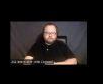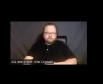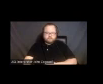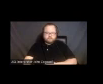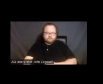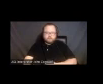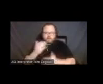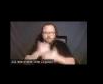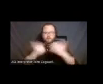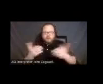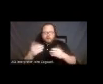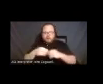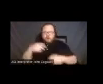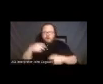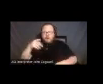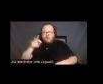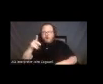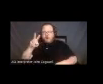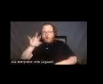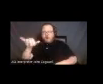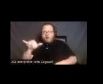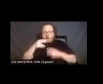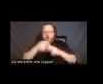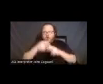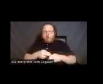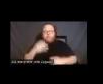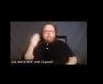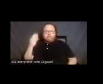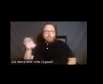Somebody here at the park where I live has, is it called Blue?